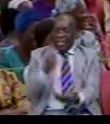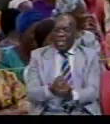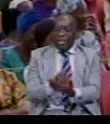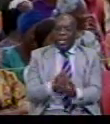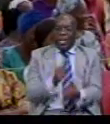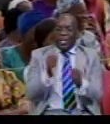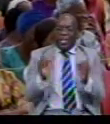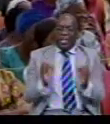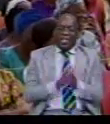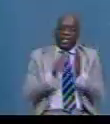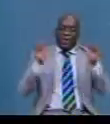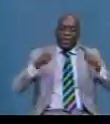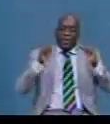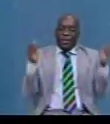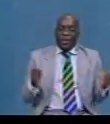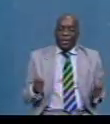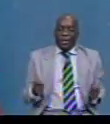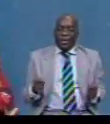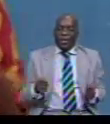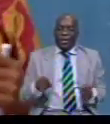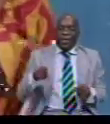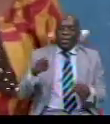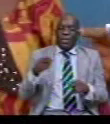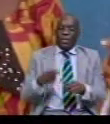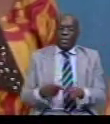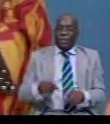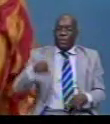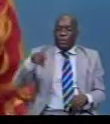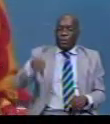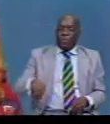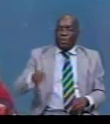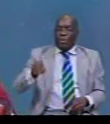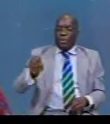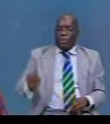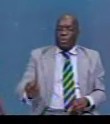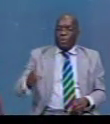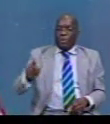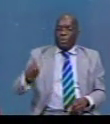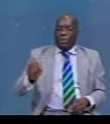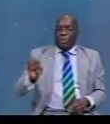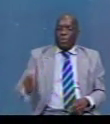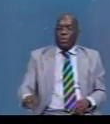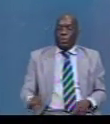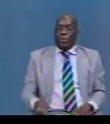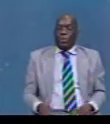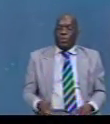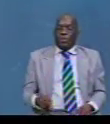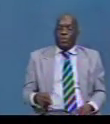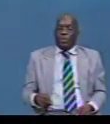My name is Shalom Peter. I am from Rumoro District, Obakri